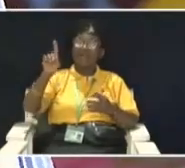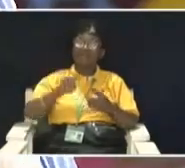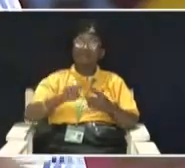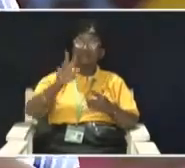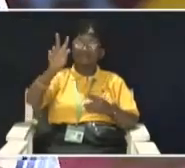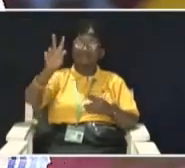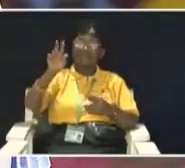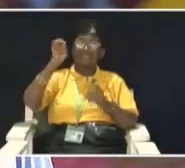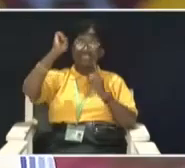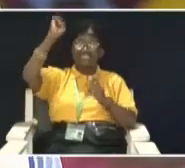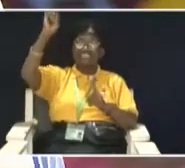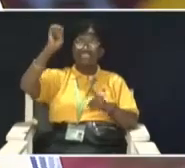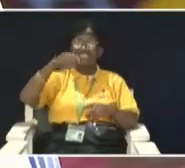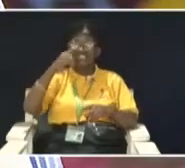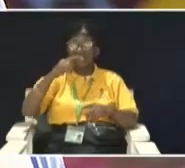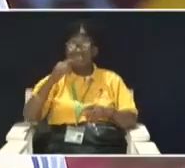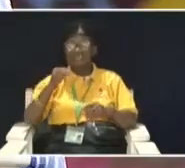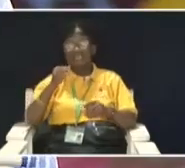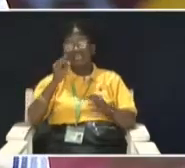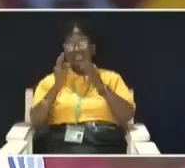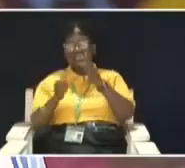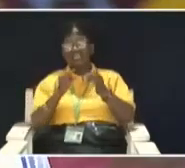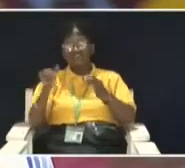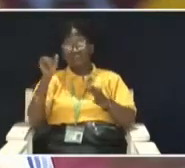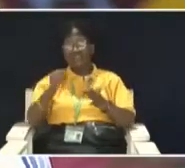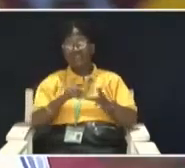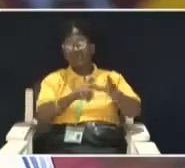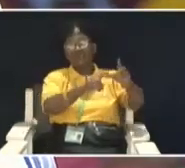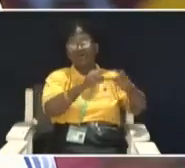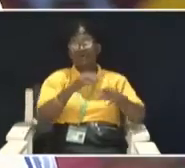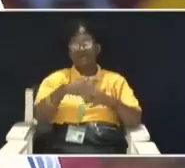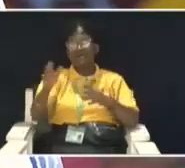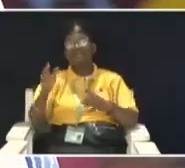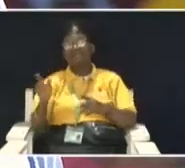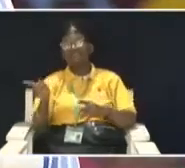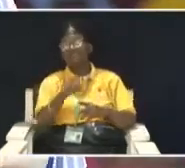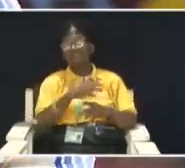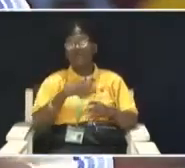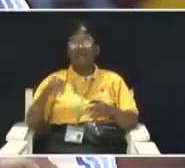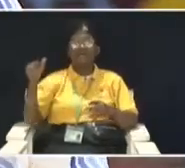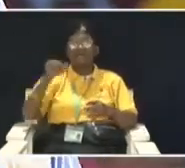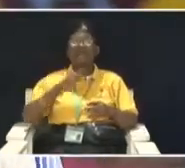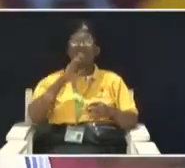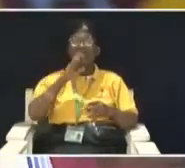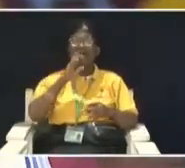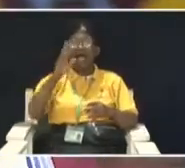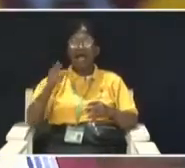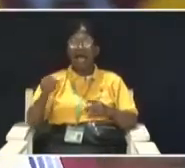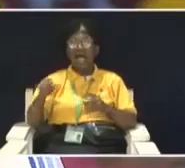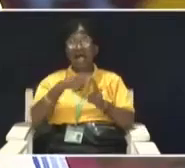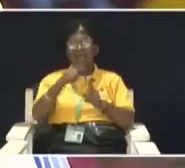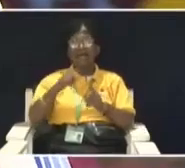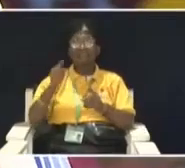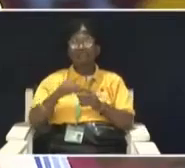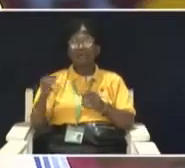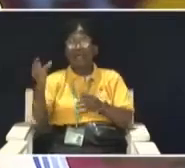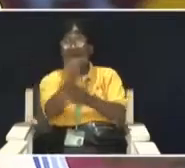he said, if they are running after you and they are about to catch up with you, he said, they will stumble and fall.